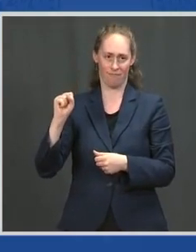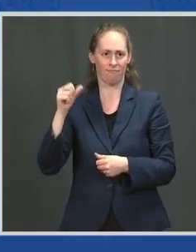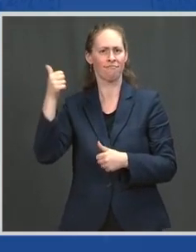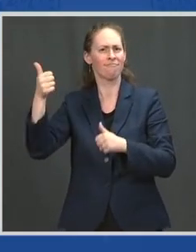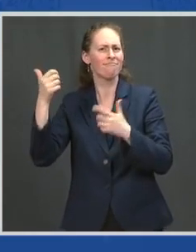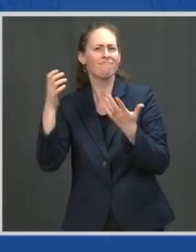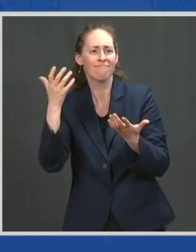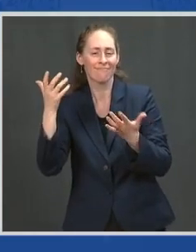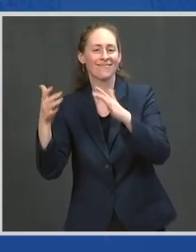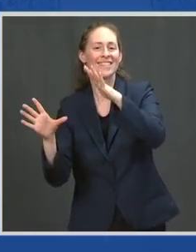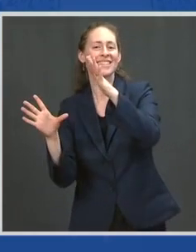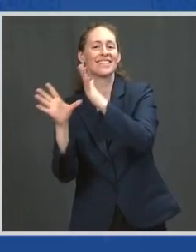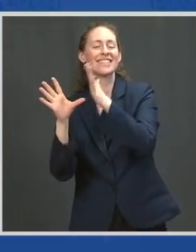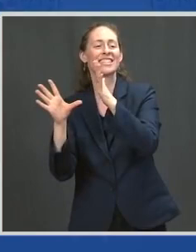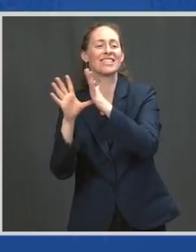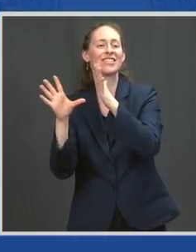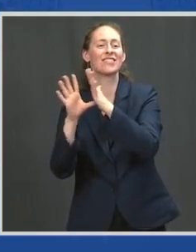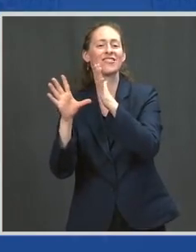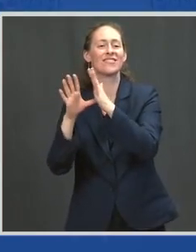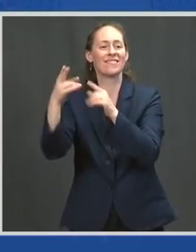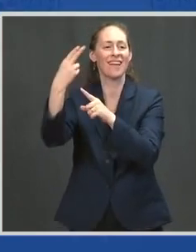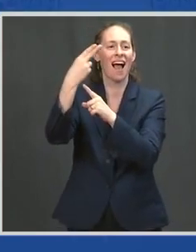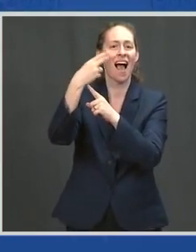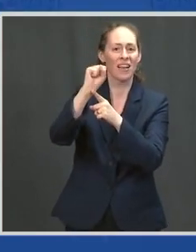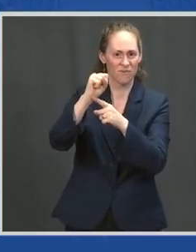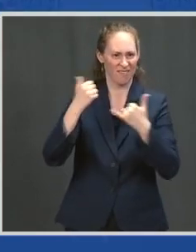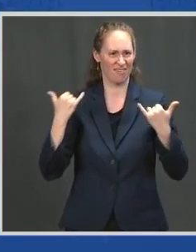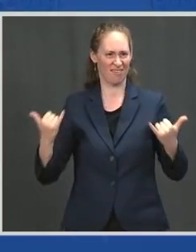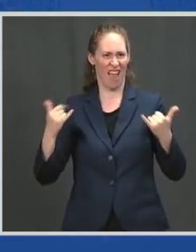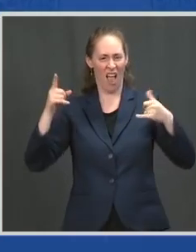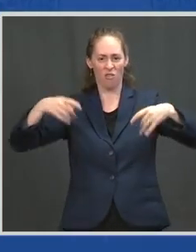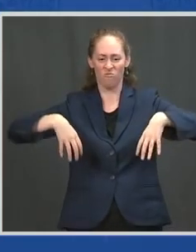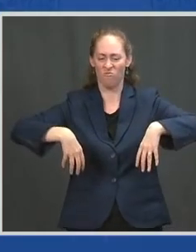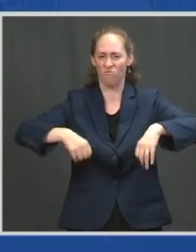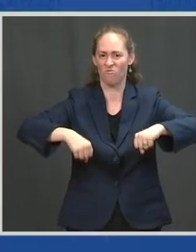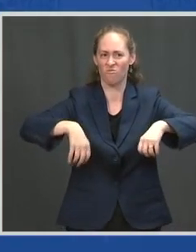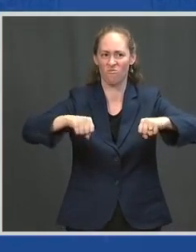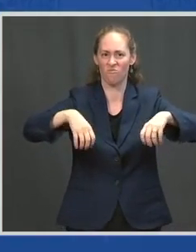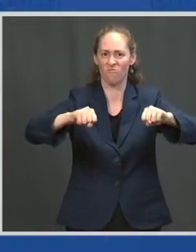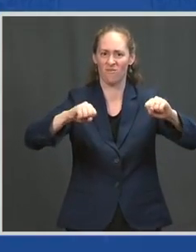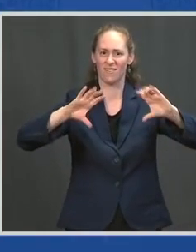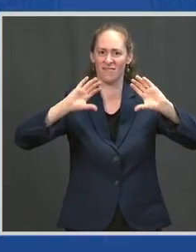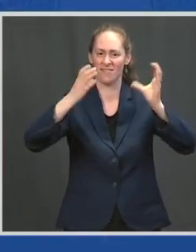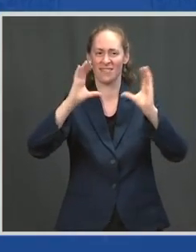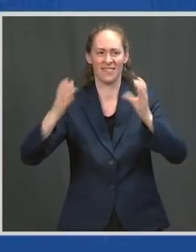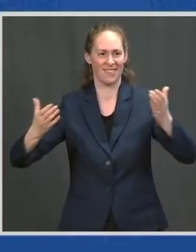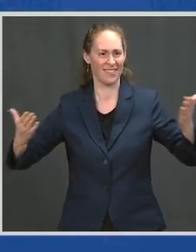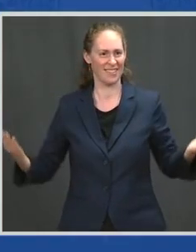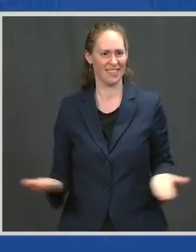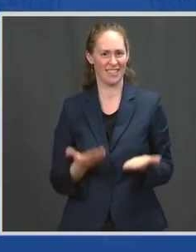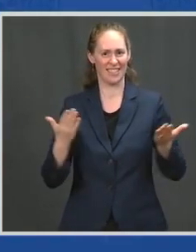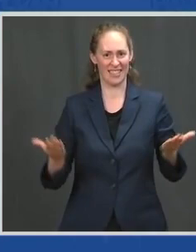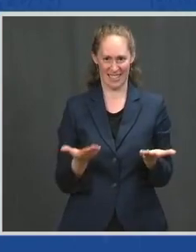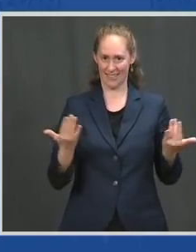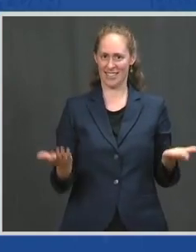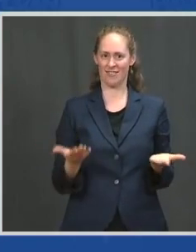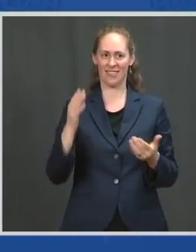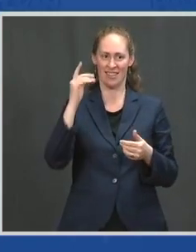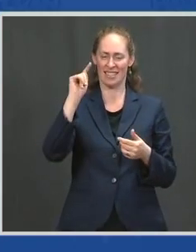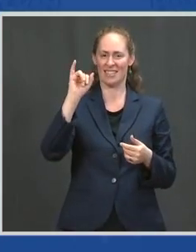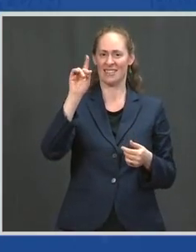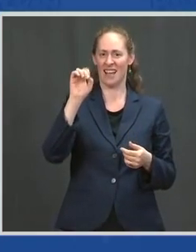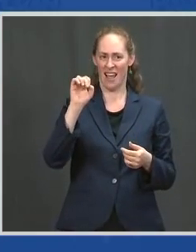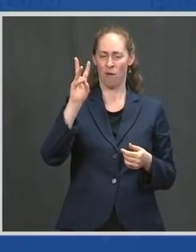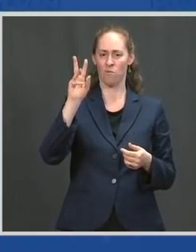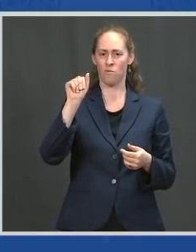at Tidewater. And today, she's part of the TCC STEM Promise program, whose mission is to